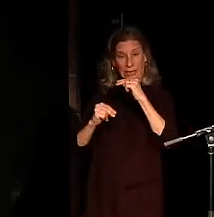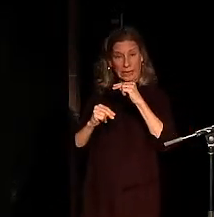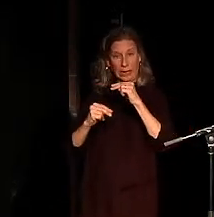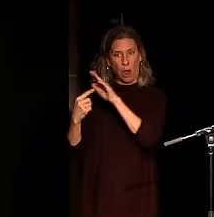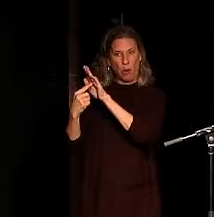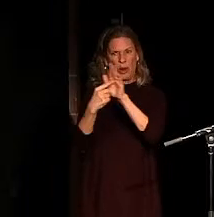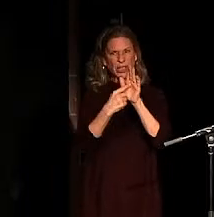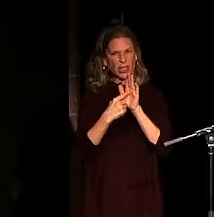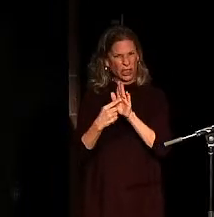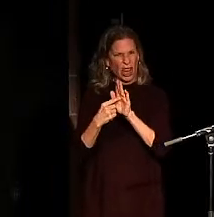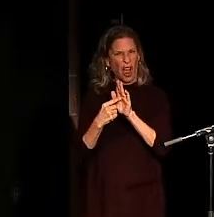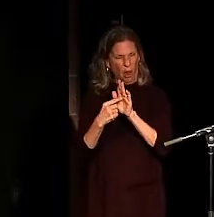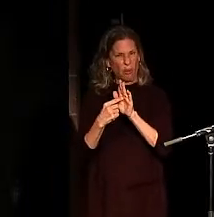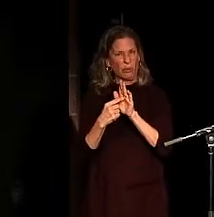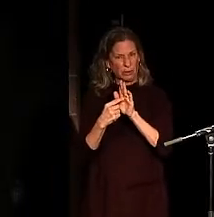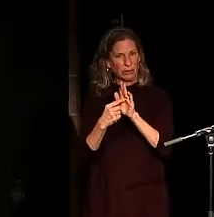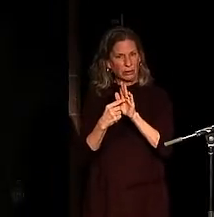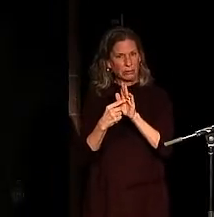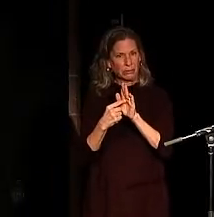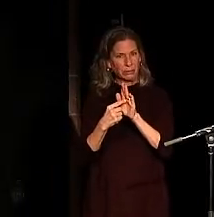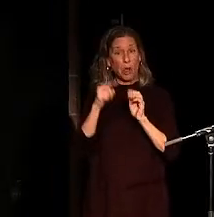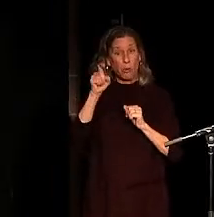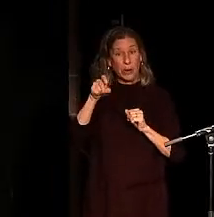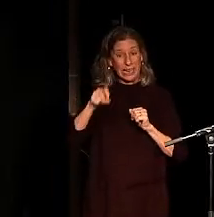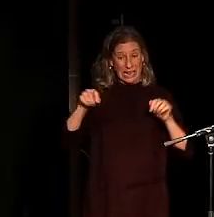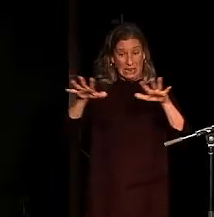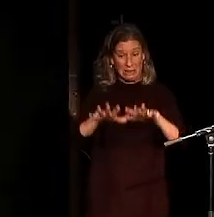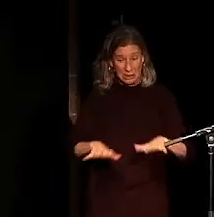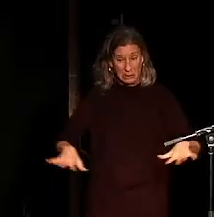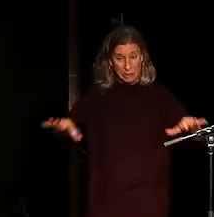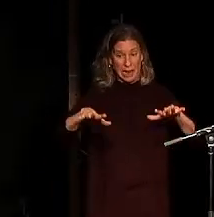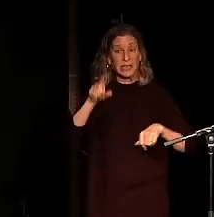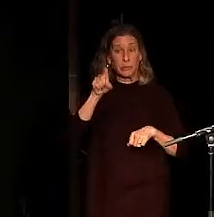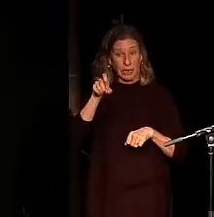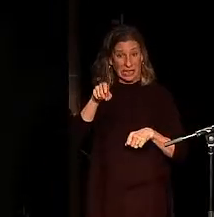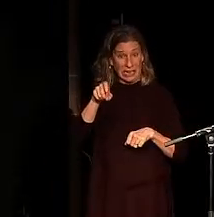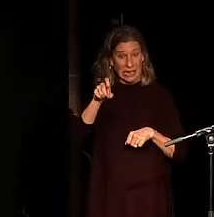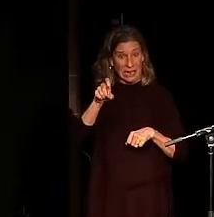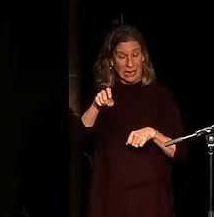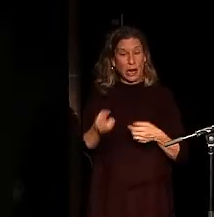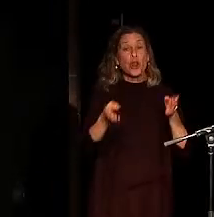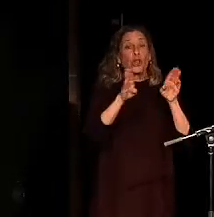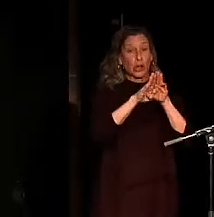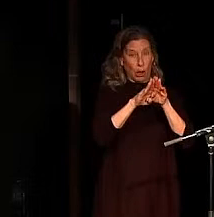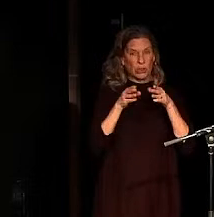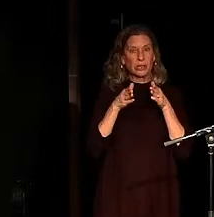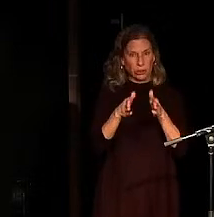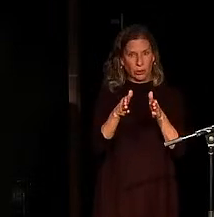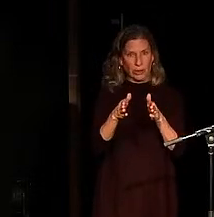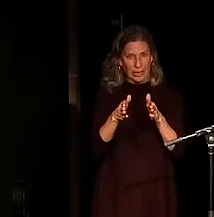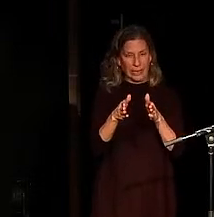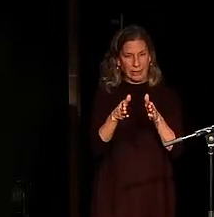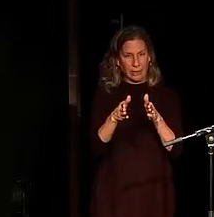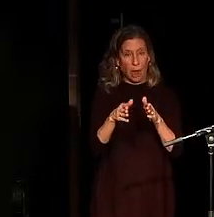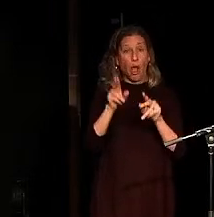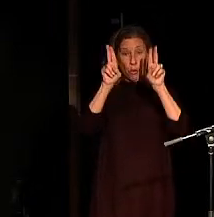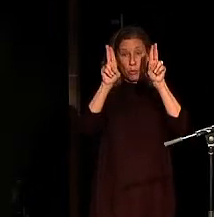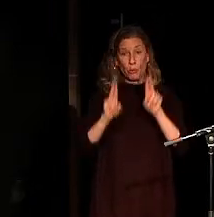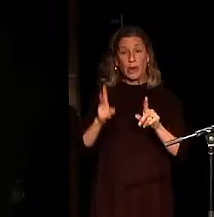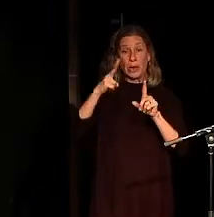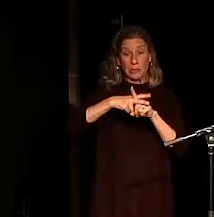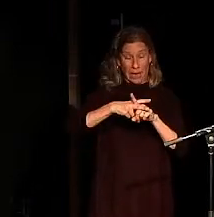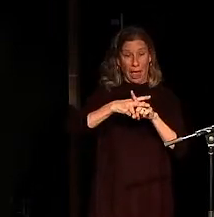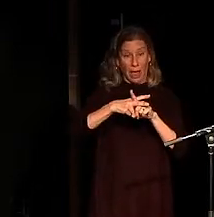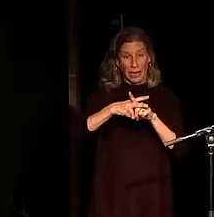DOT that we actually need this space for us. So the long run is to close that street. We apply for open